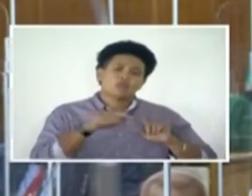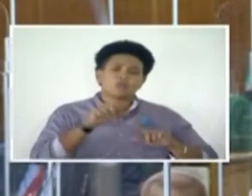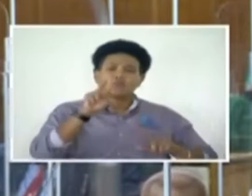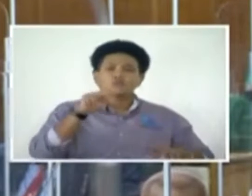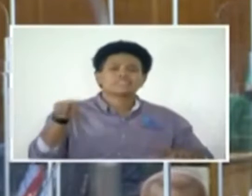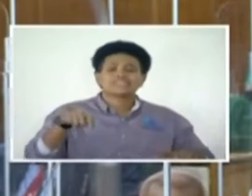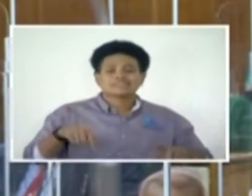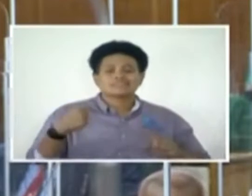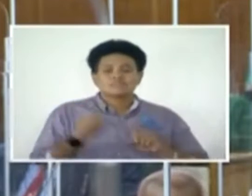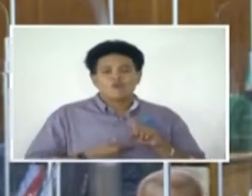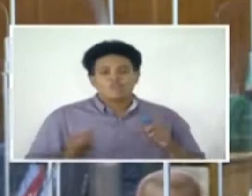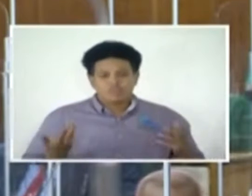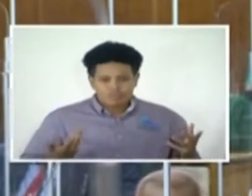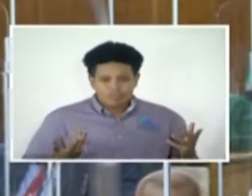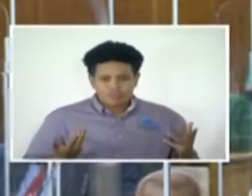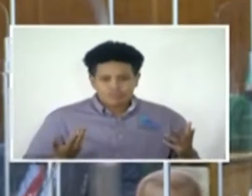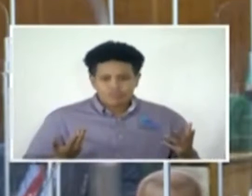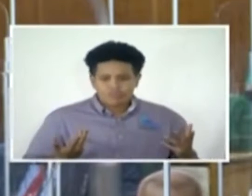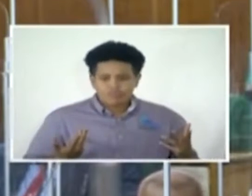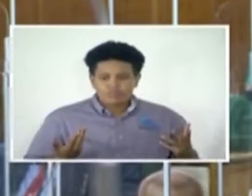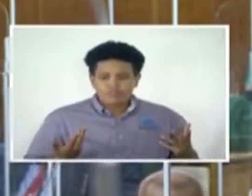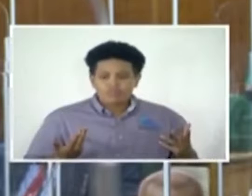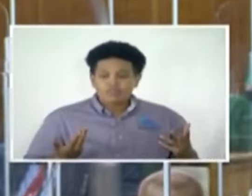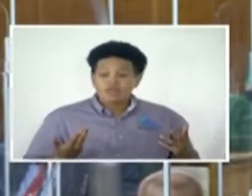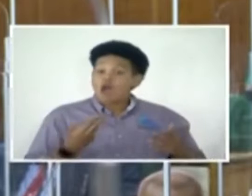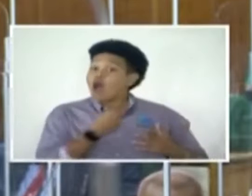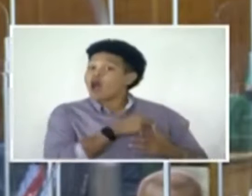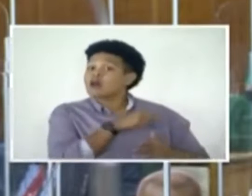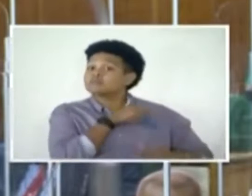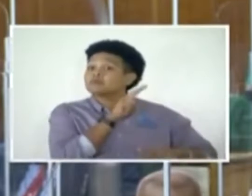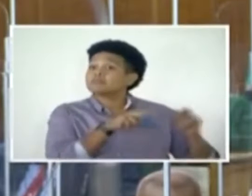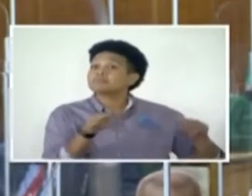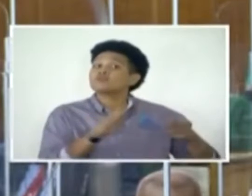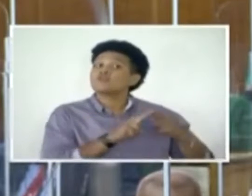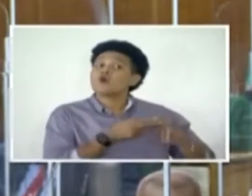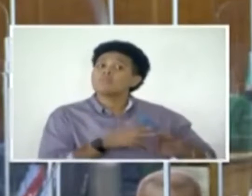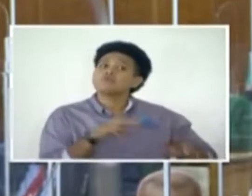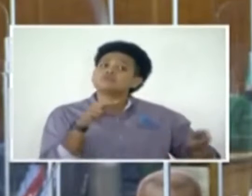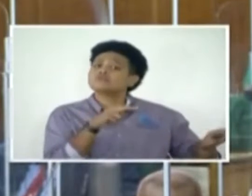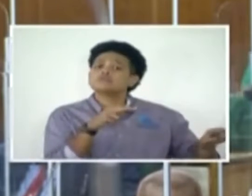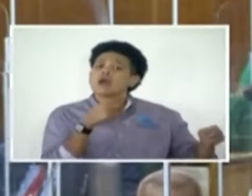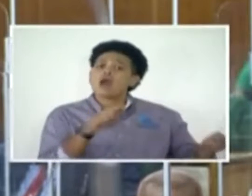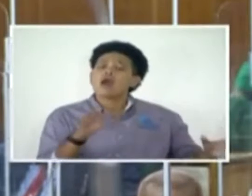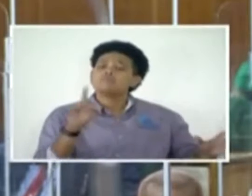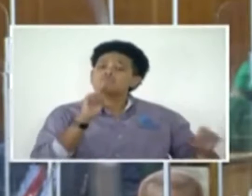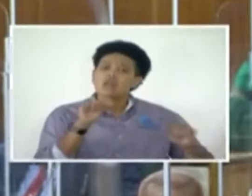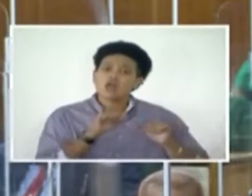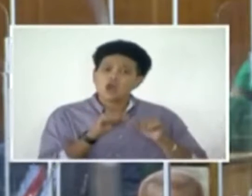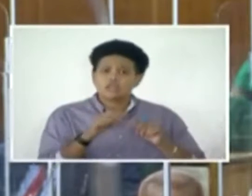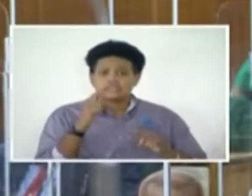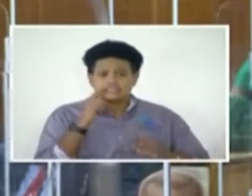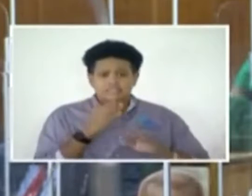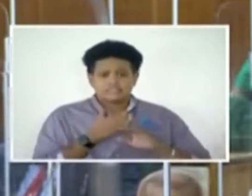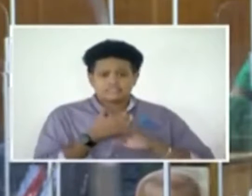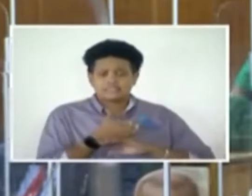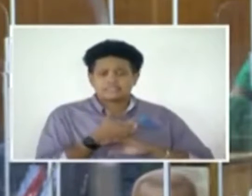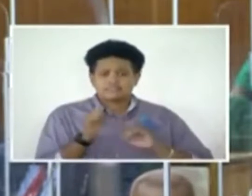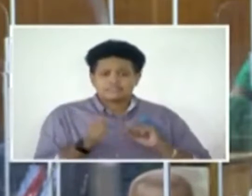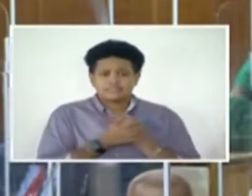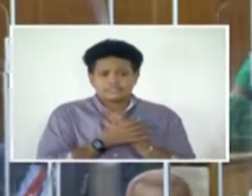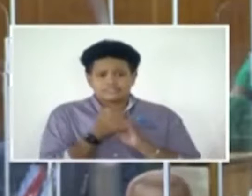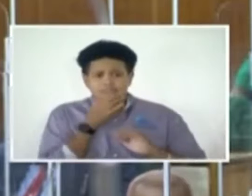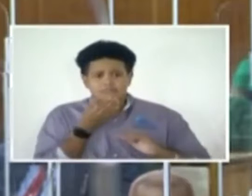22nd of this month. With hospitalization numbers continuing to exceed capacity.